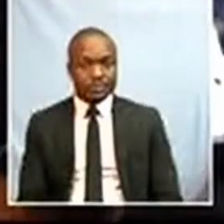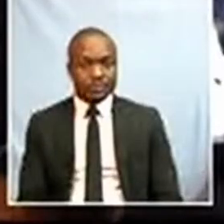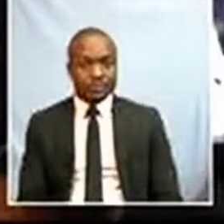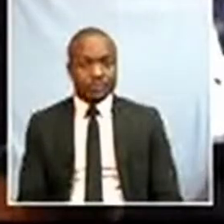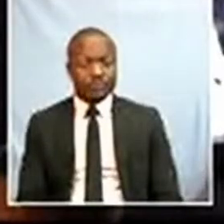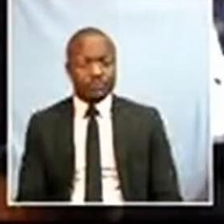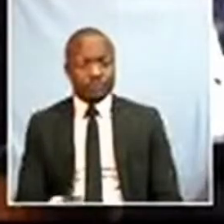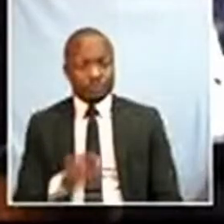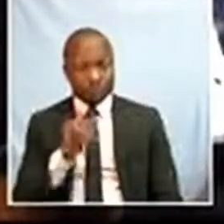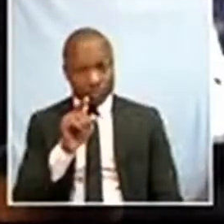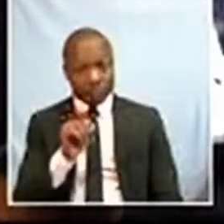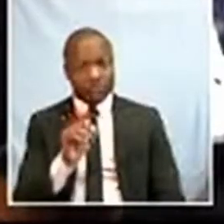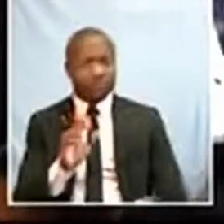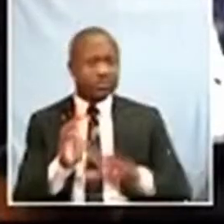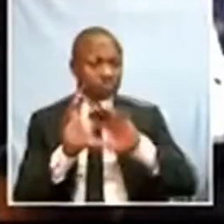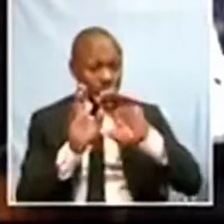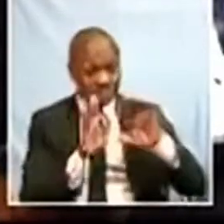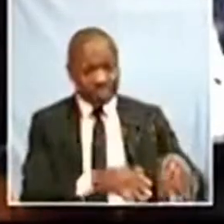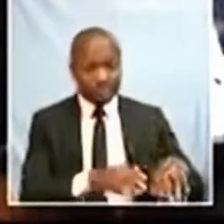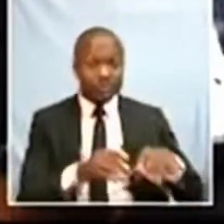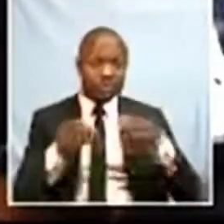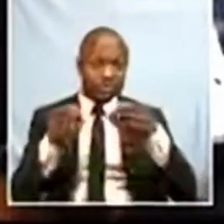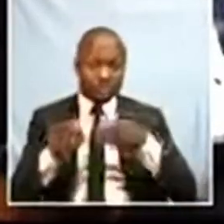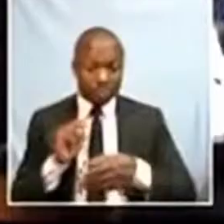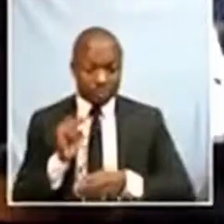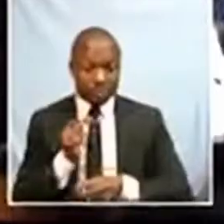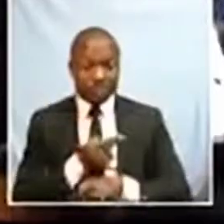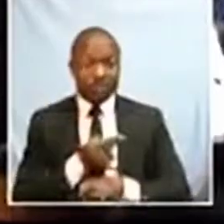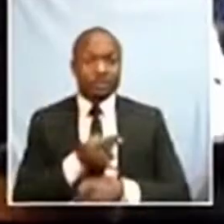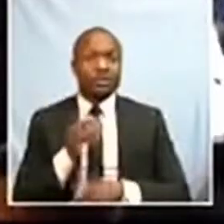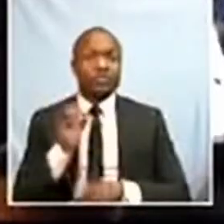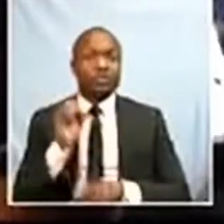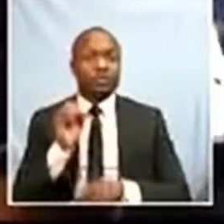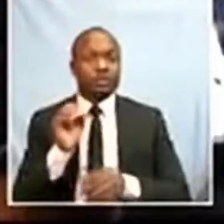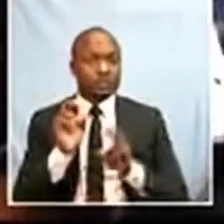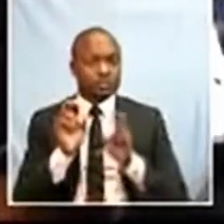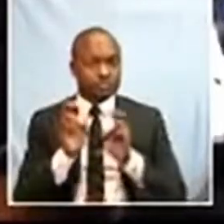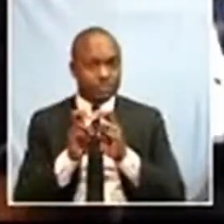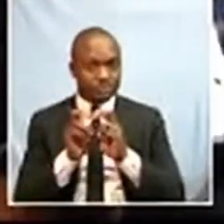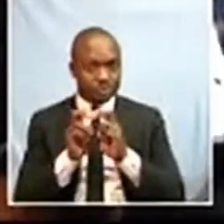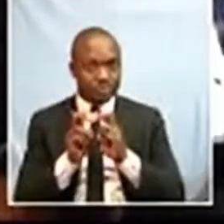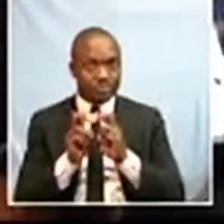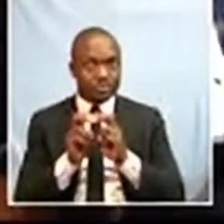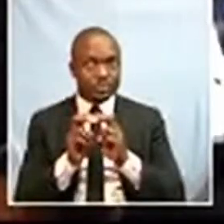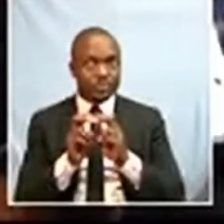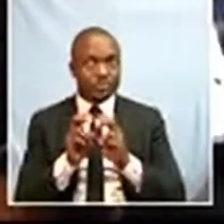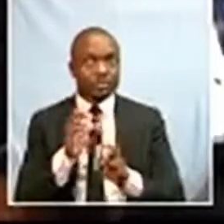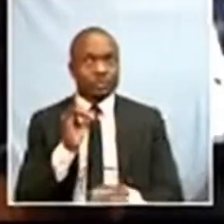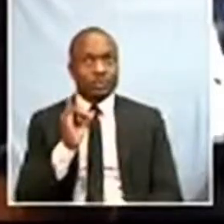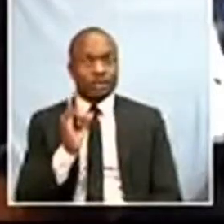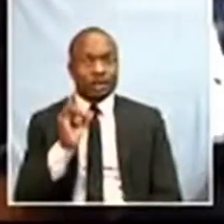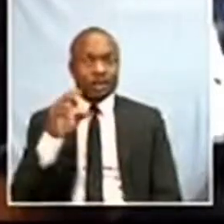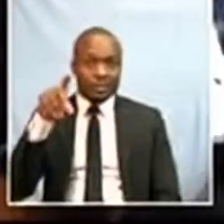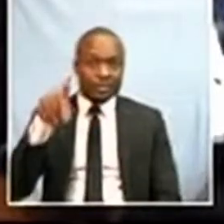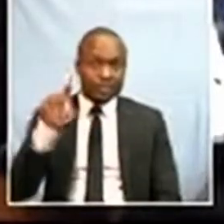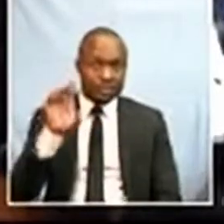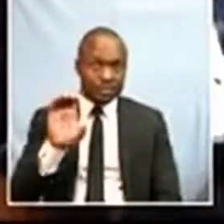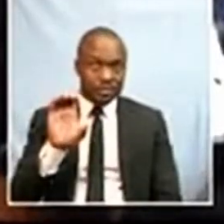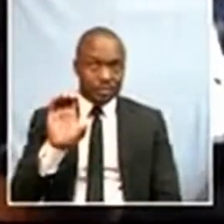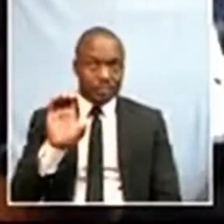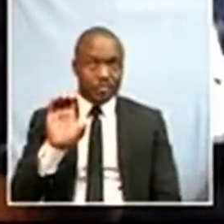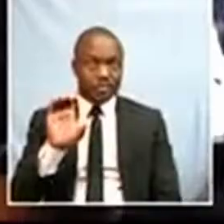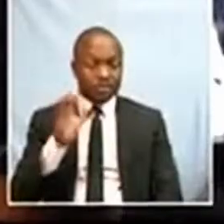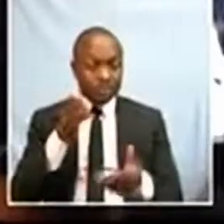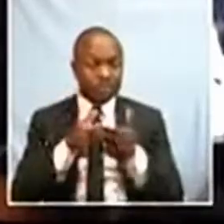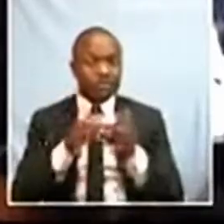especially that you neglected to give us the initial contract and the IPCs regarding this